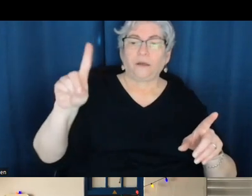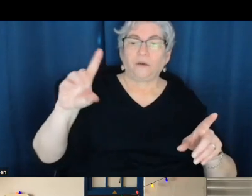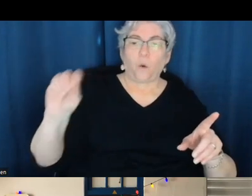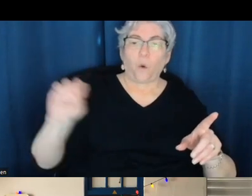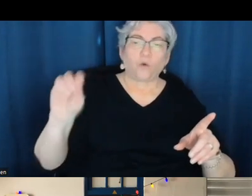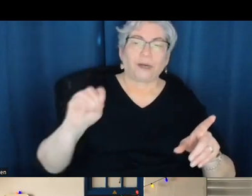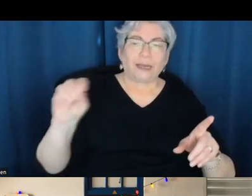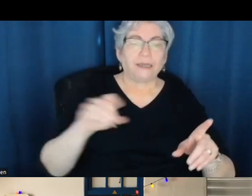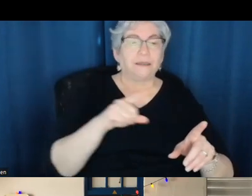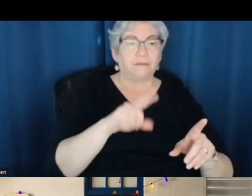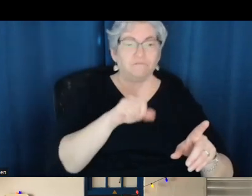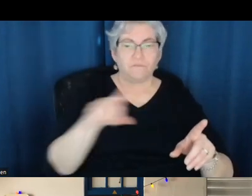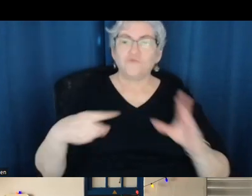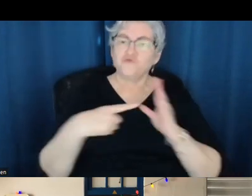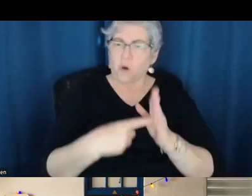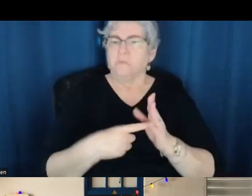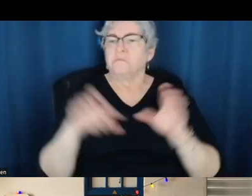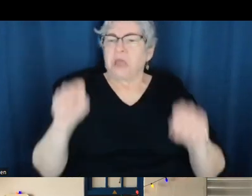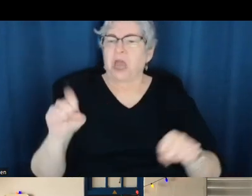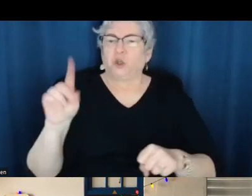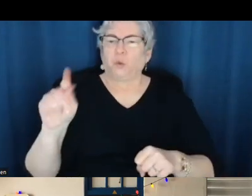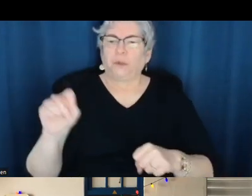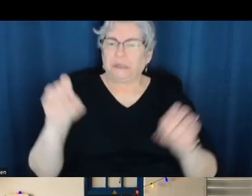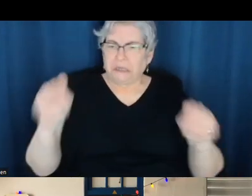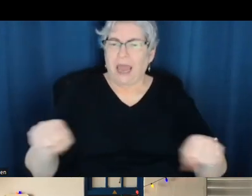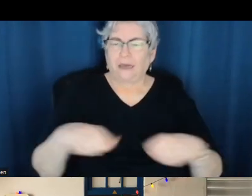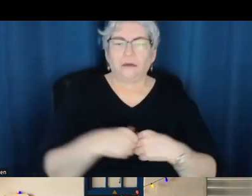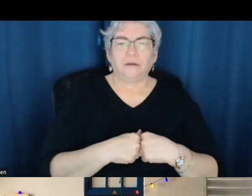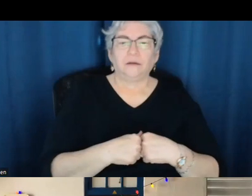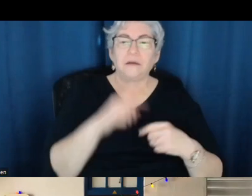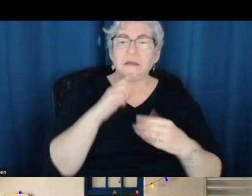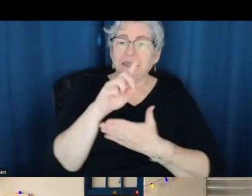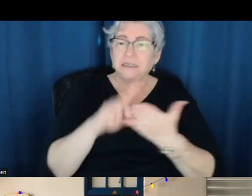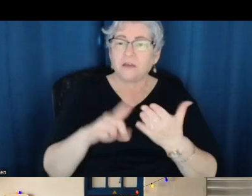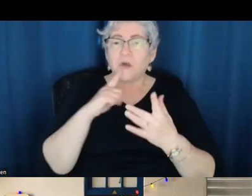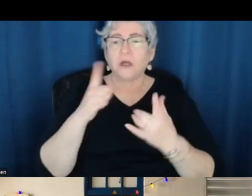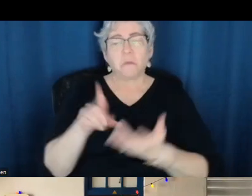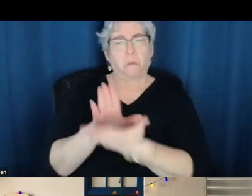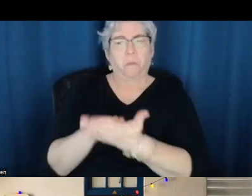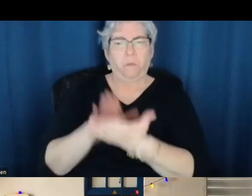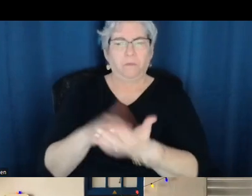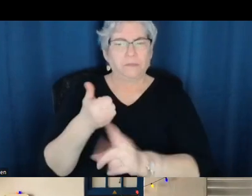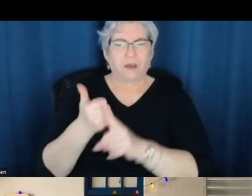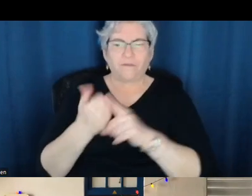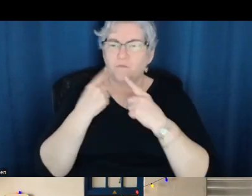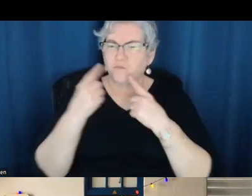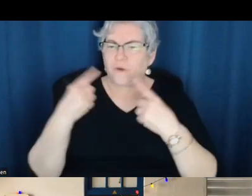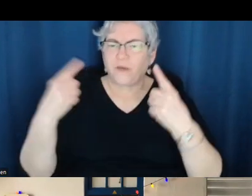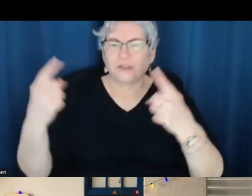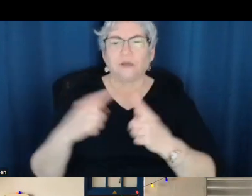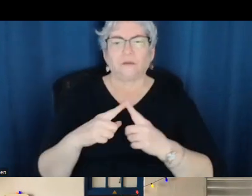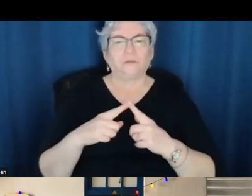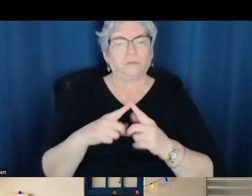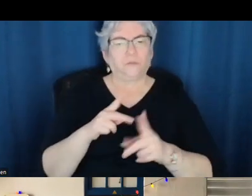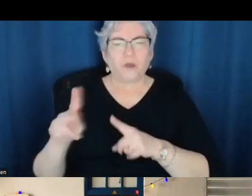These gardens demonstrate what's possible. While the designers are celebrated professionals, their process includes the same